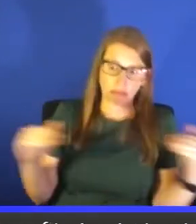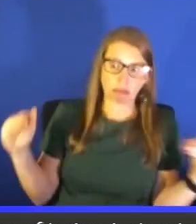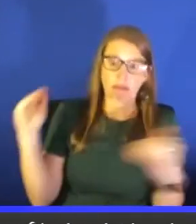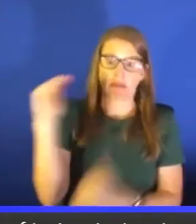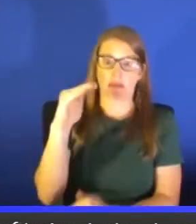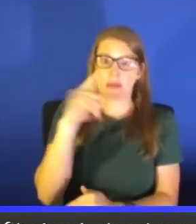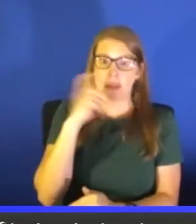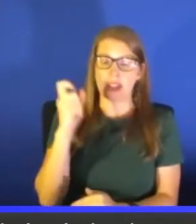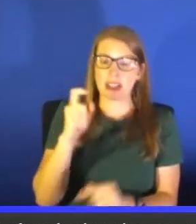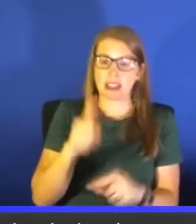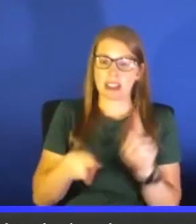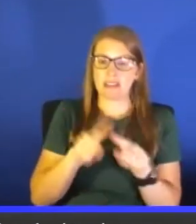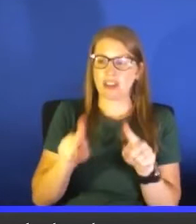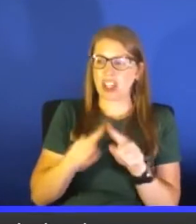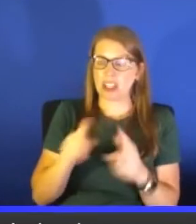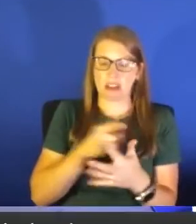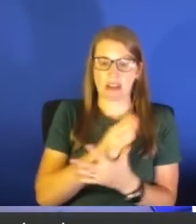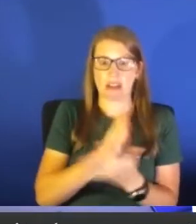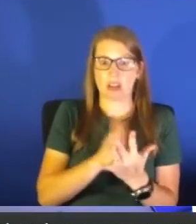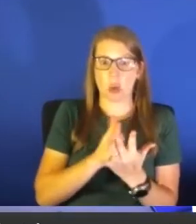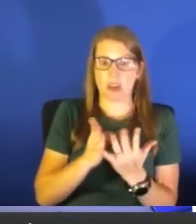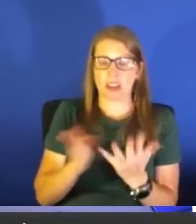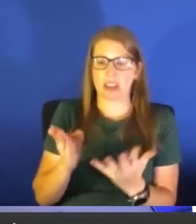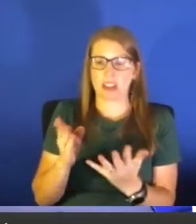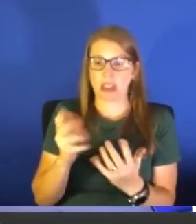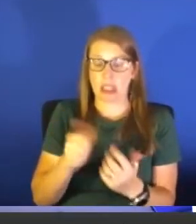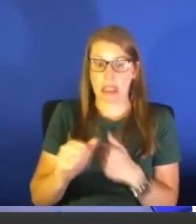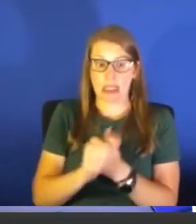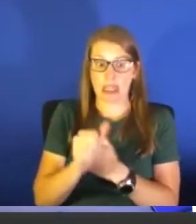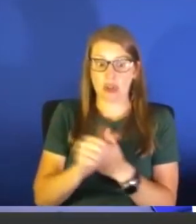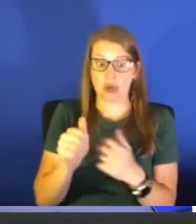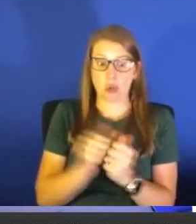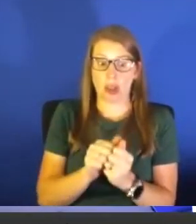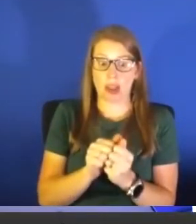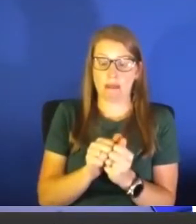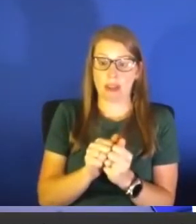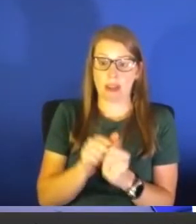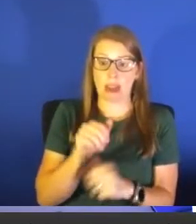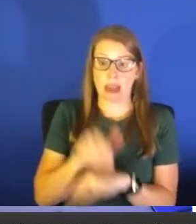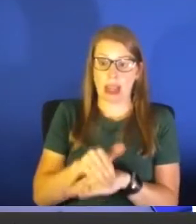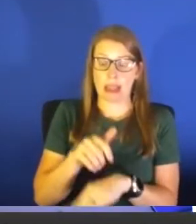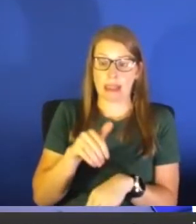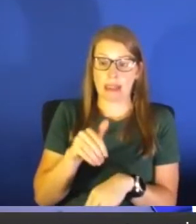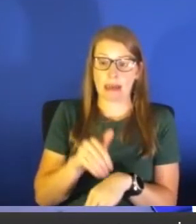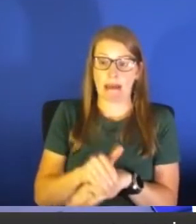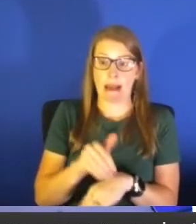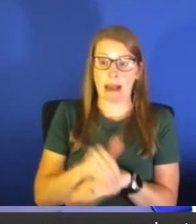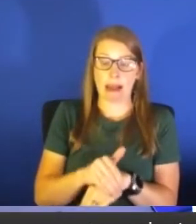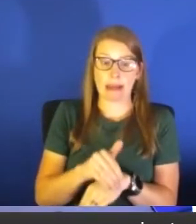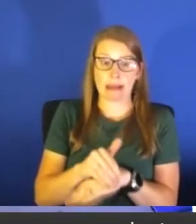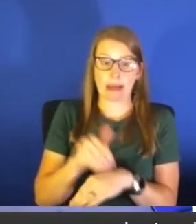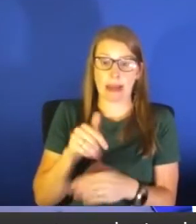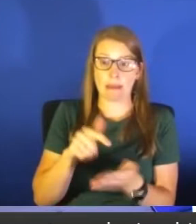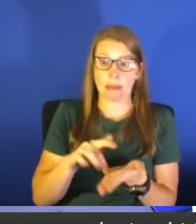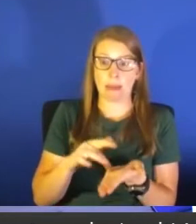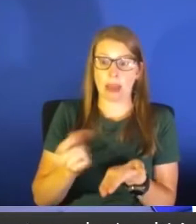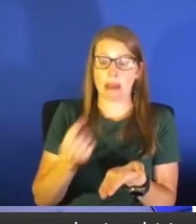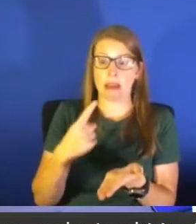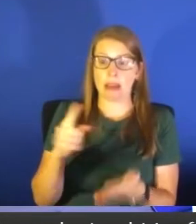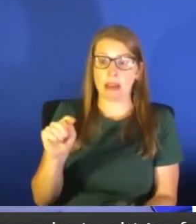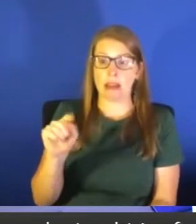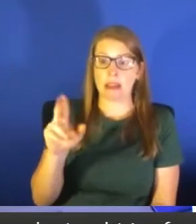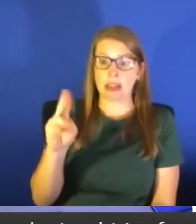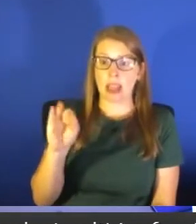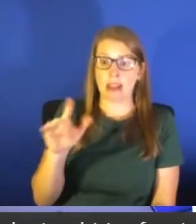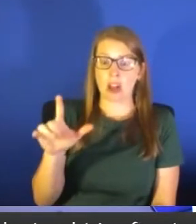it from multiple different sources. Any danger with those nighttime pills? You said NyQuil, but what about like Tylenol that